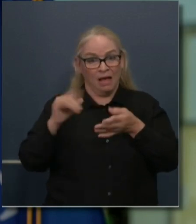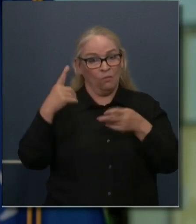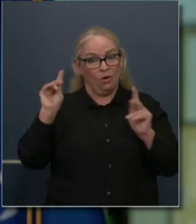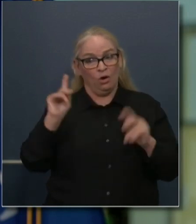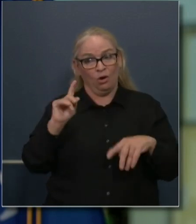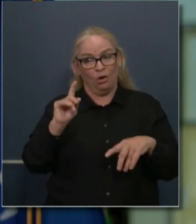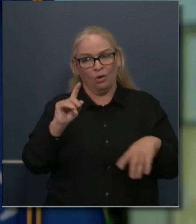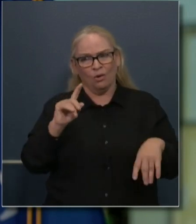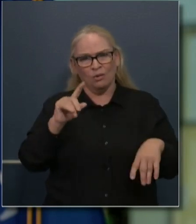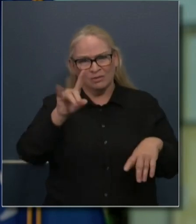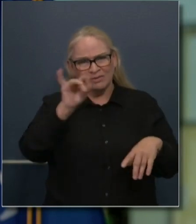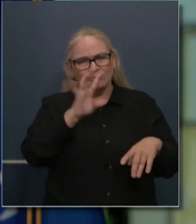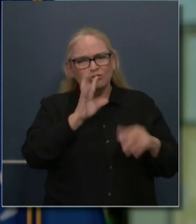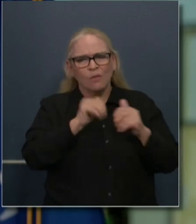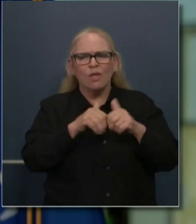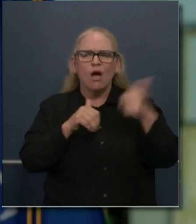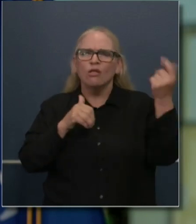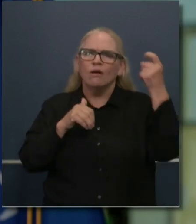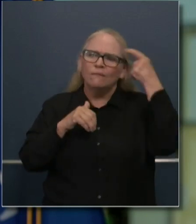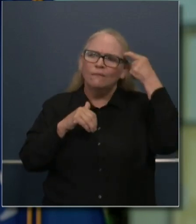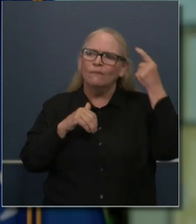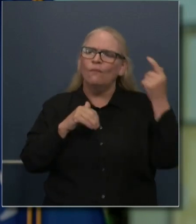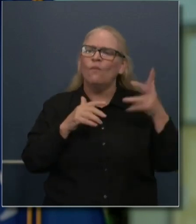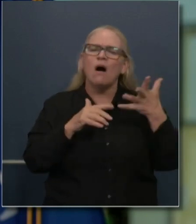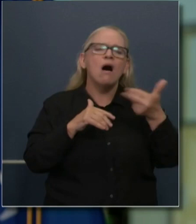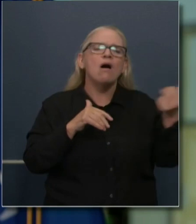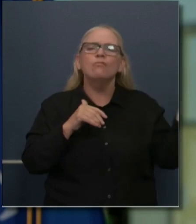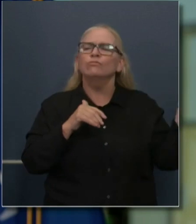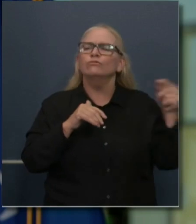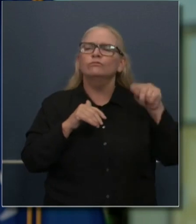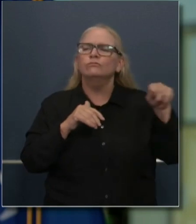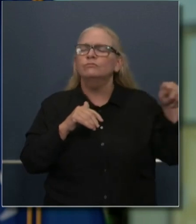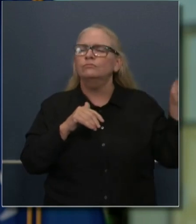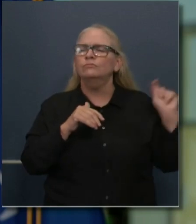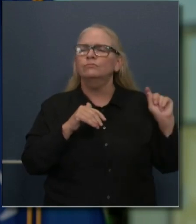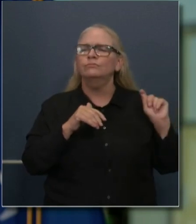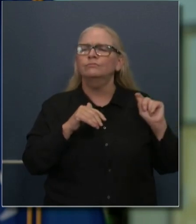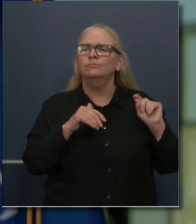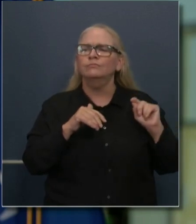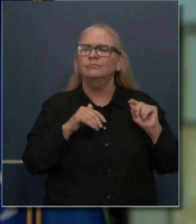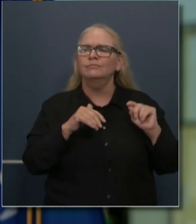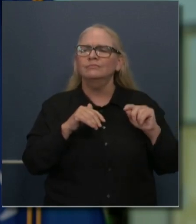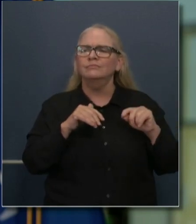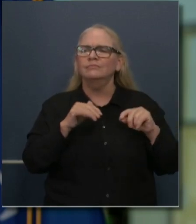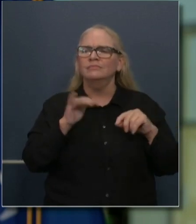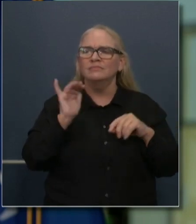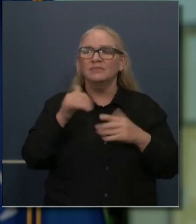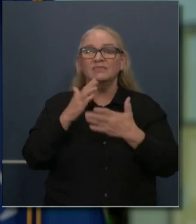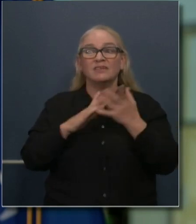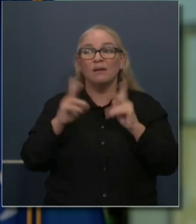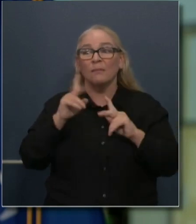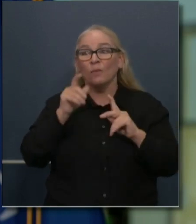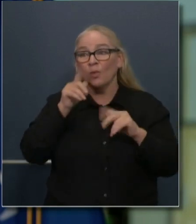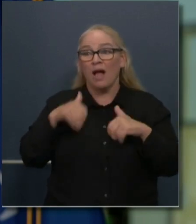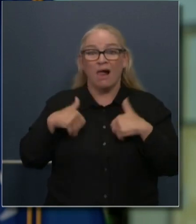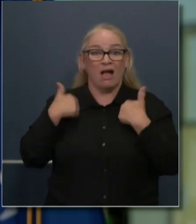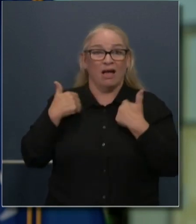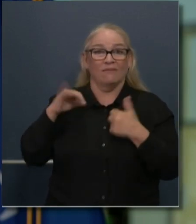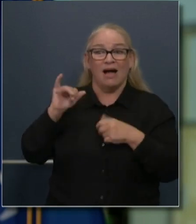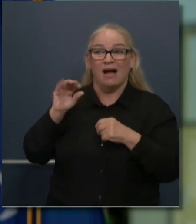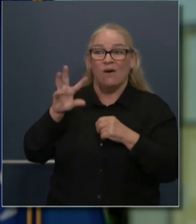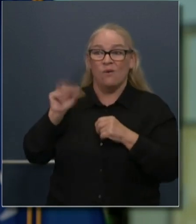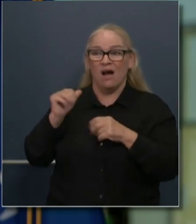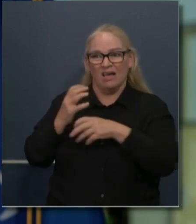made the case that the extra $600 may mean one thing in Iowa, but means something totally different to a Californian who probably still can't pay their